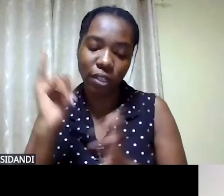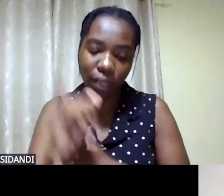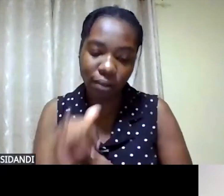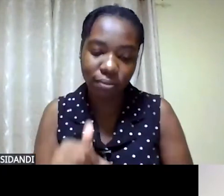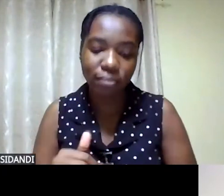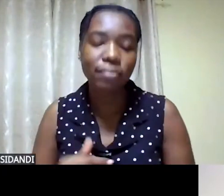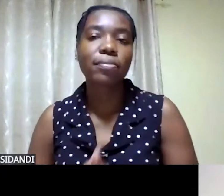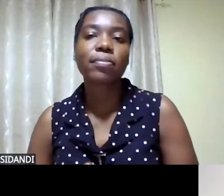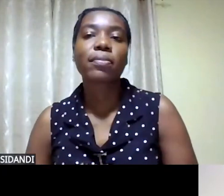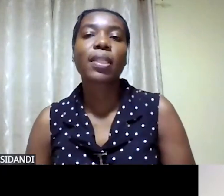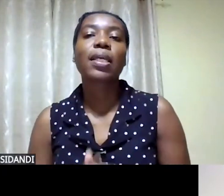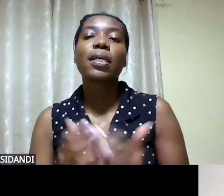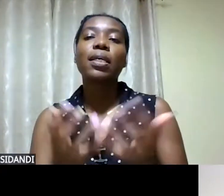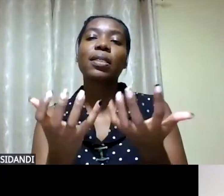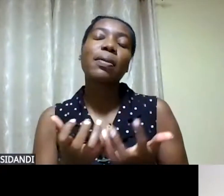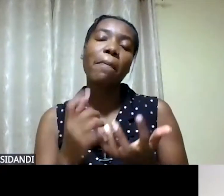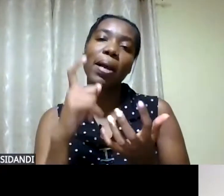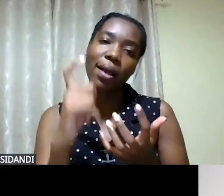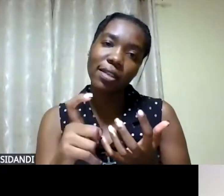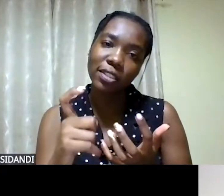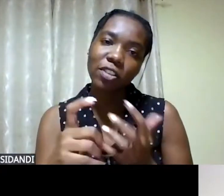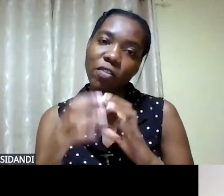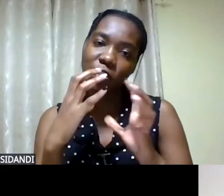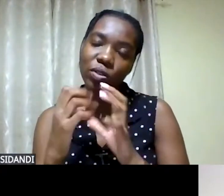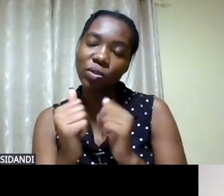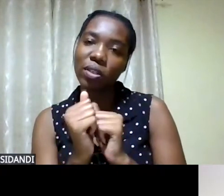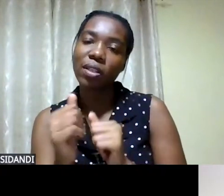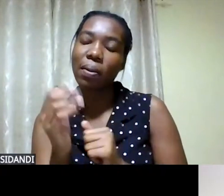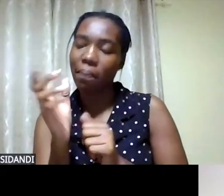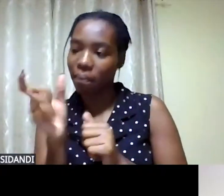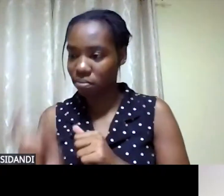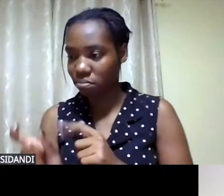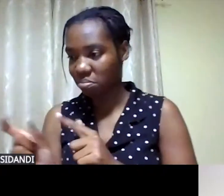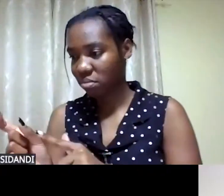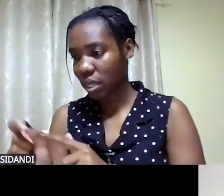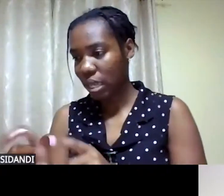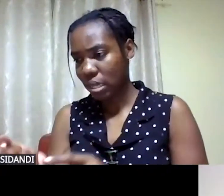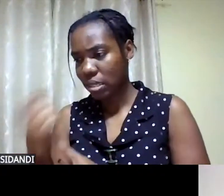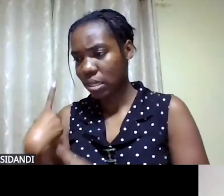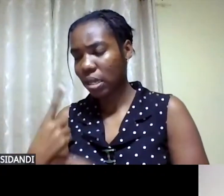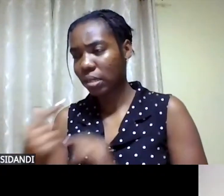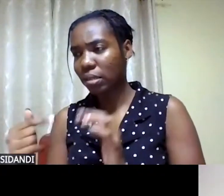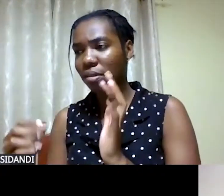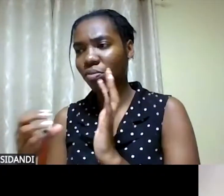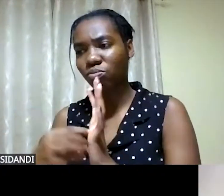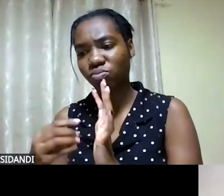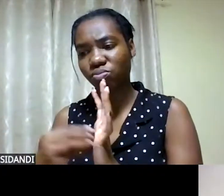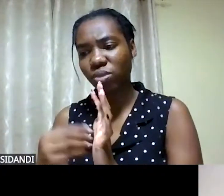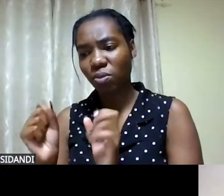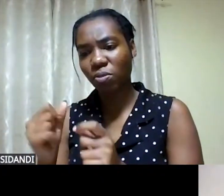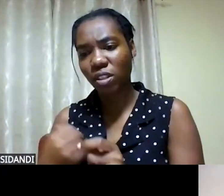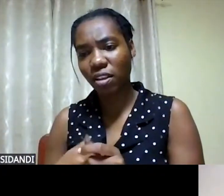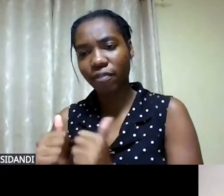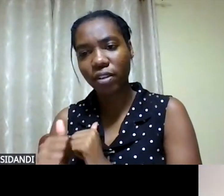You need to have conversations with someone, understand what are the points you can start letting go, what are the controls